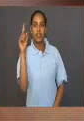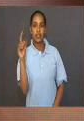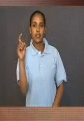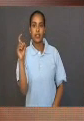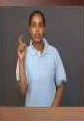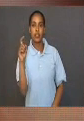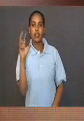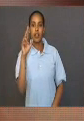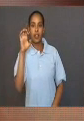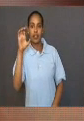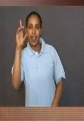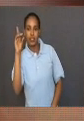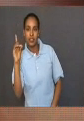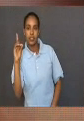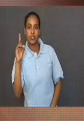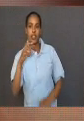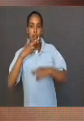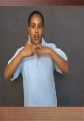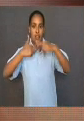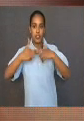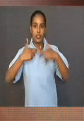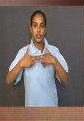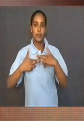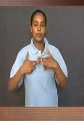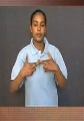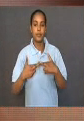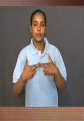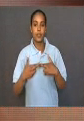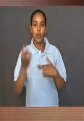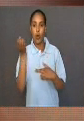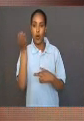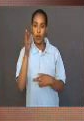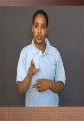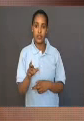Oxidation reduction reactions, or